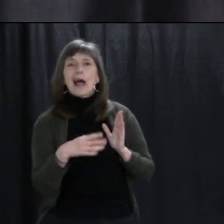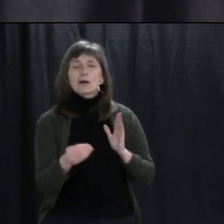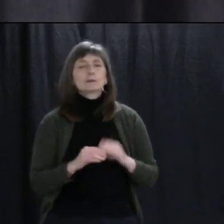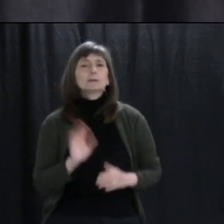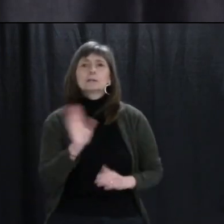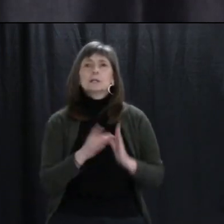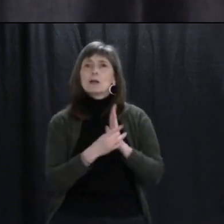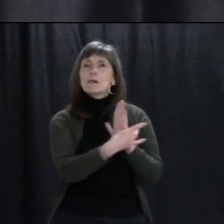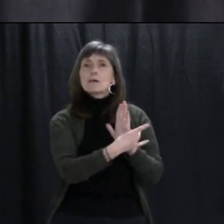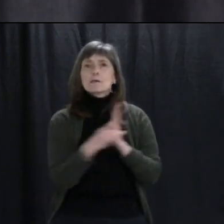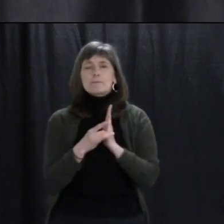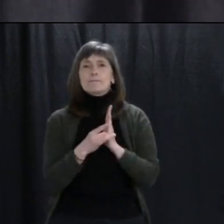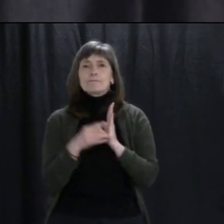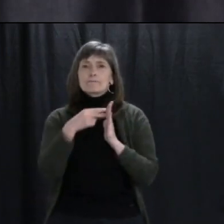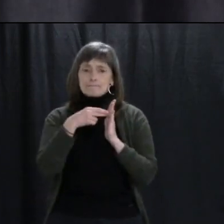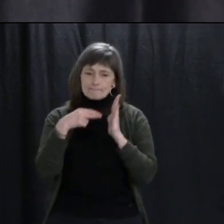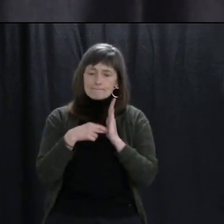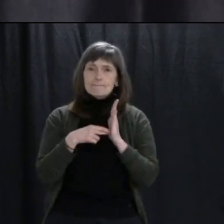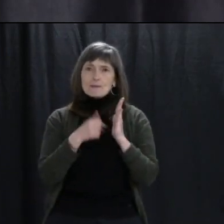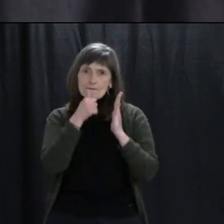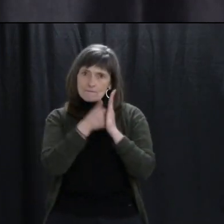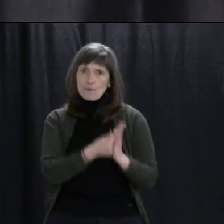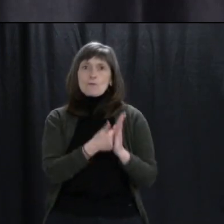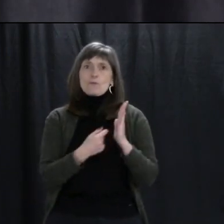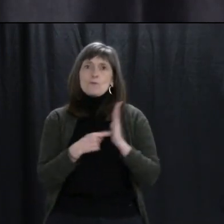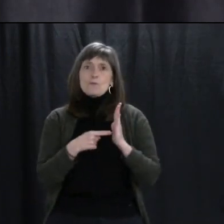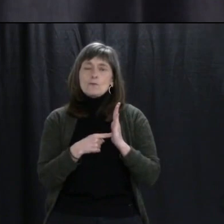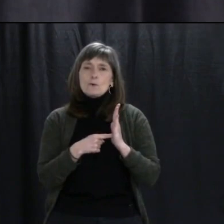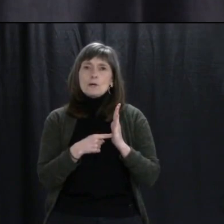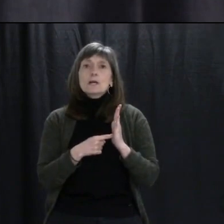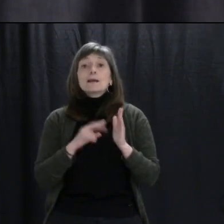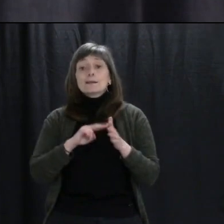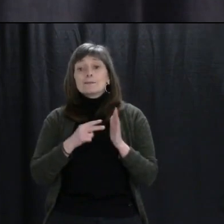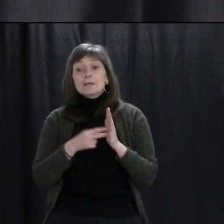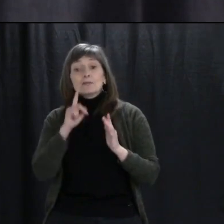now will delay the return to normal for everybody else.